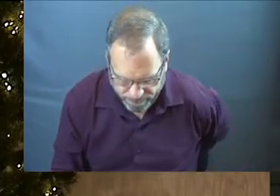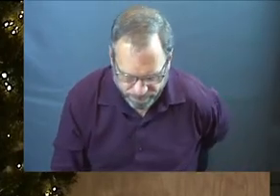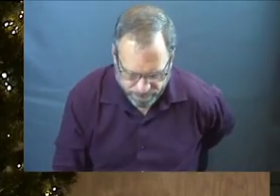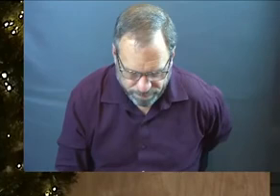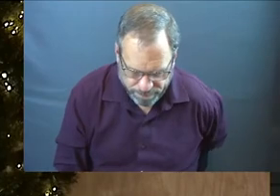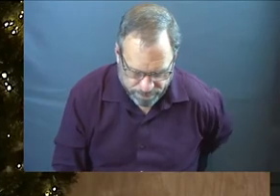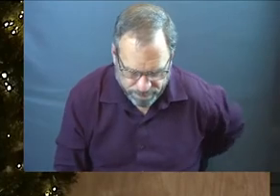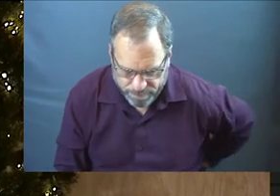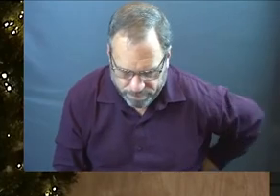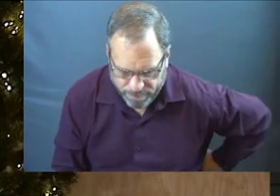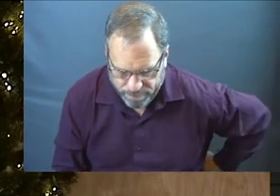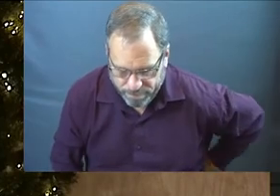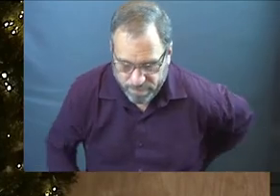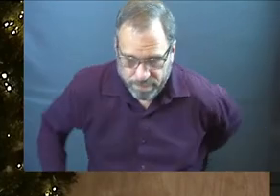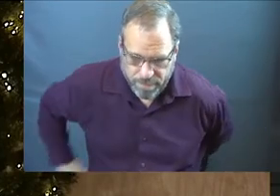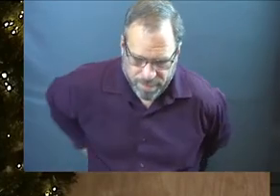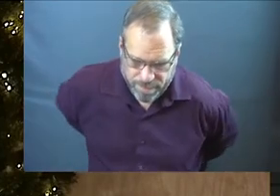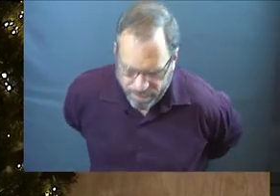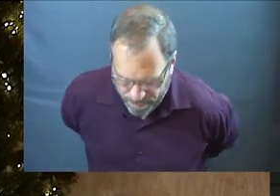I grew up in the church